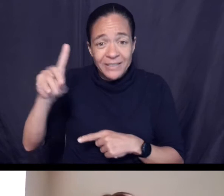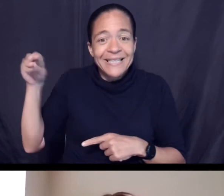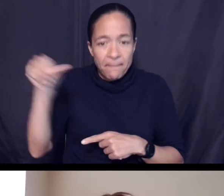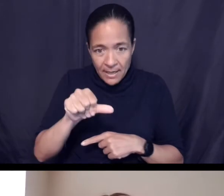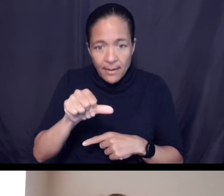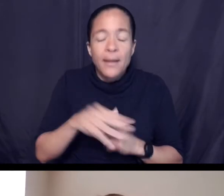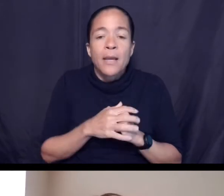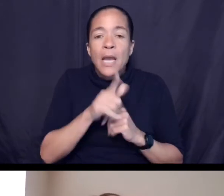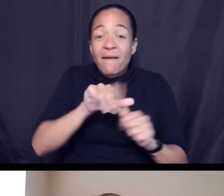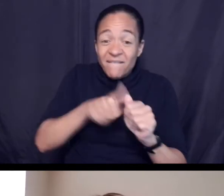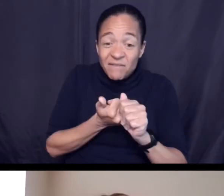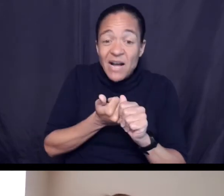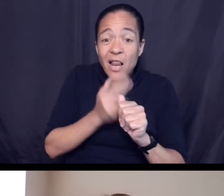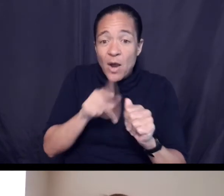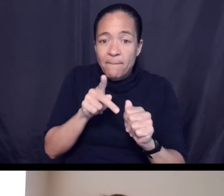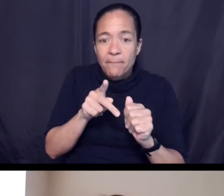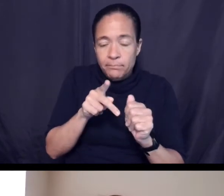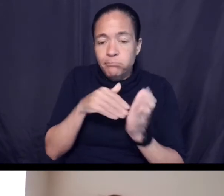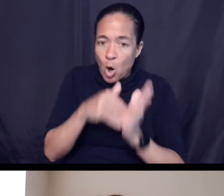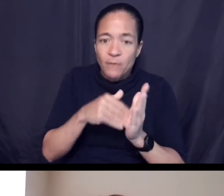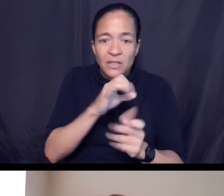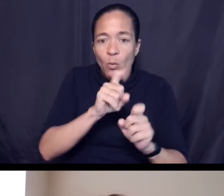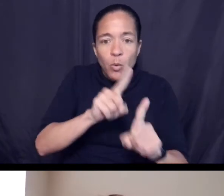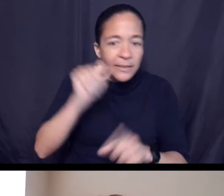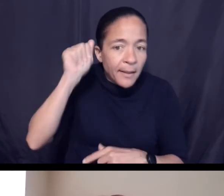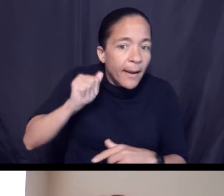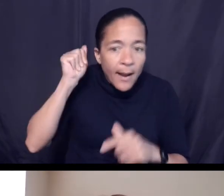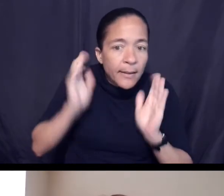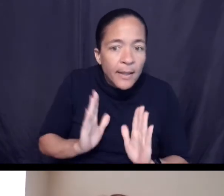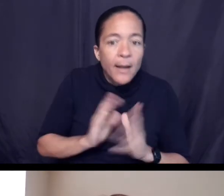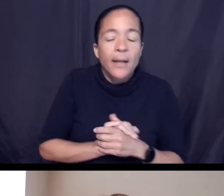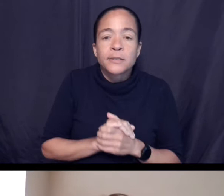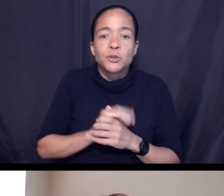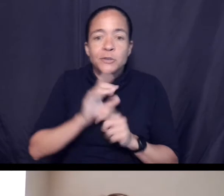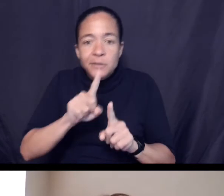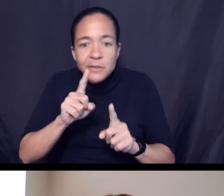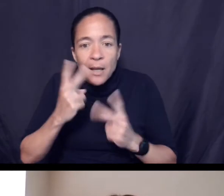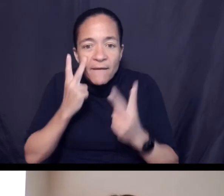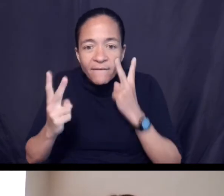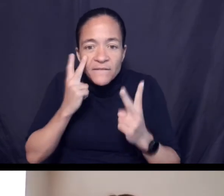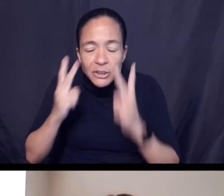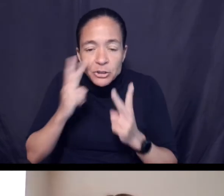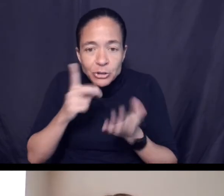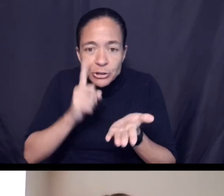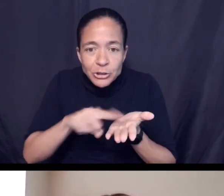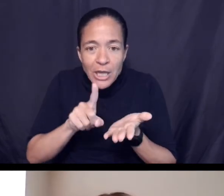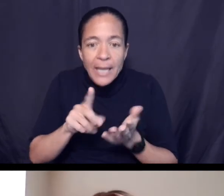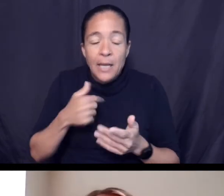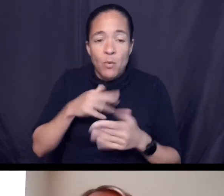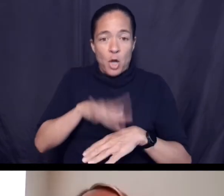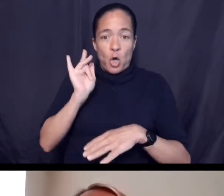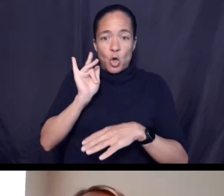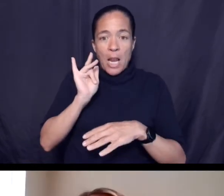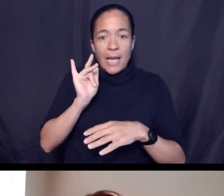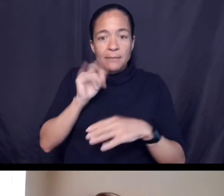lots of follow-ups. She saw audiology frequently, had vision checks frequently. We had early access or early